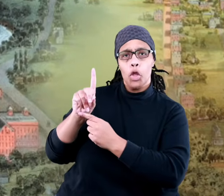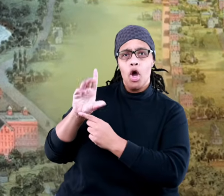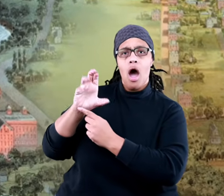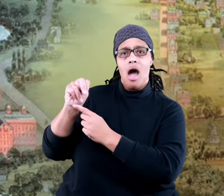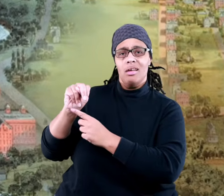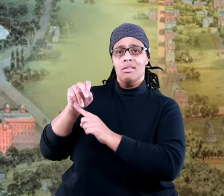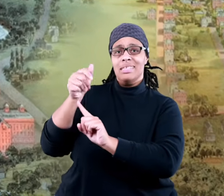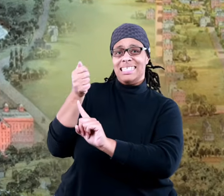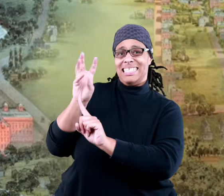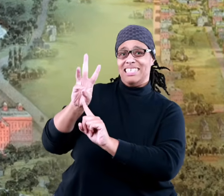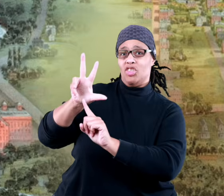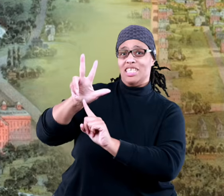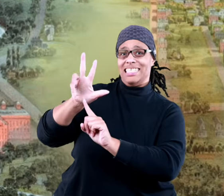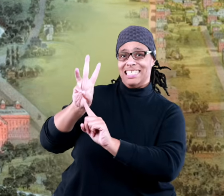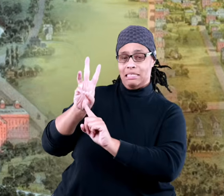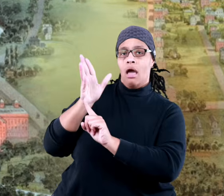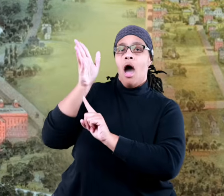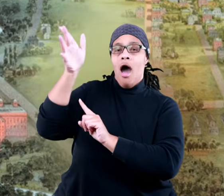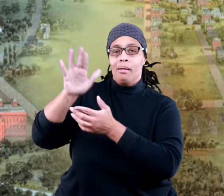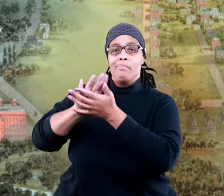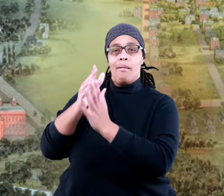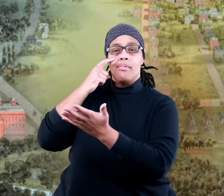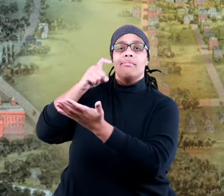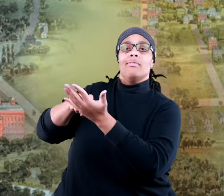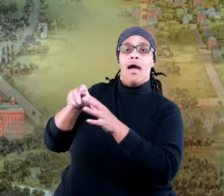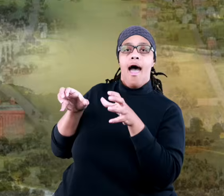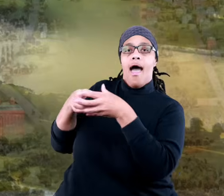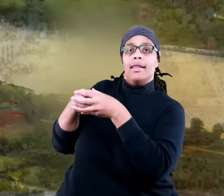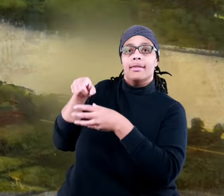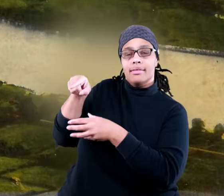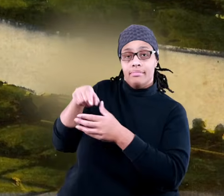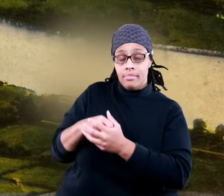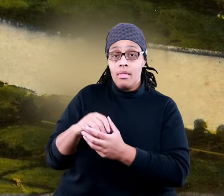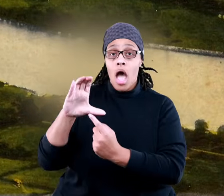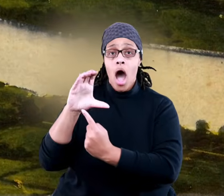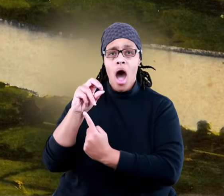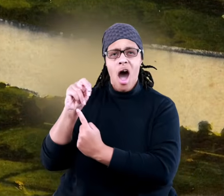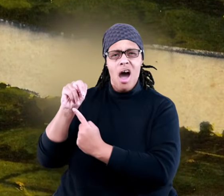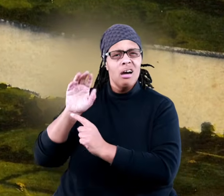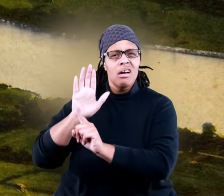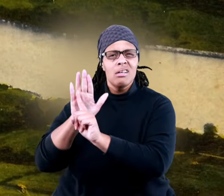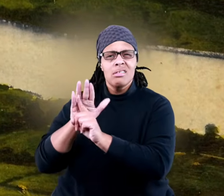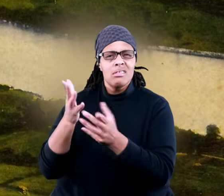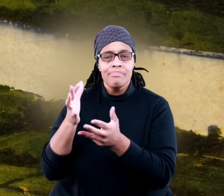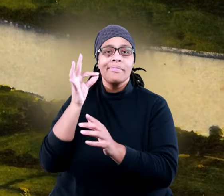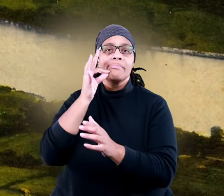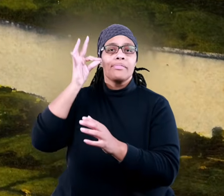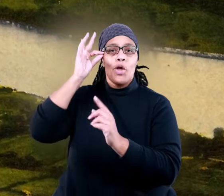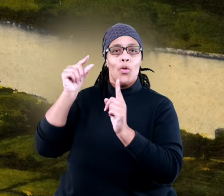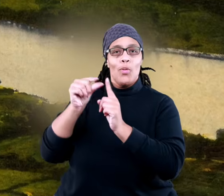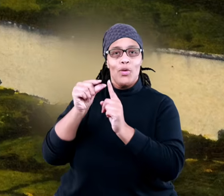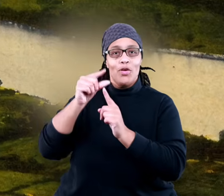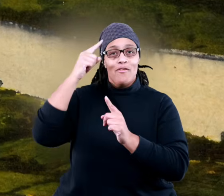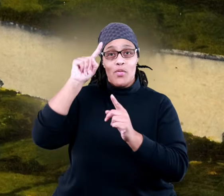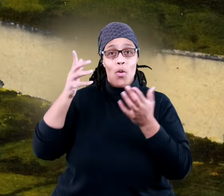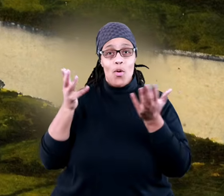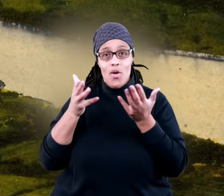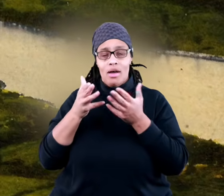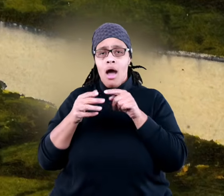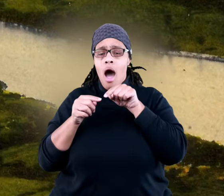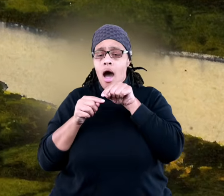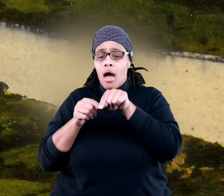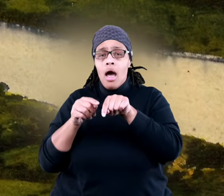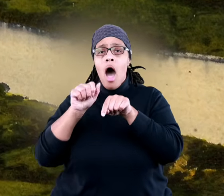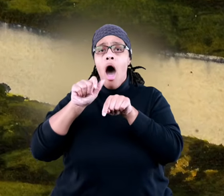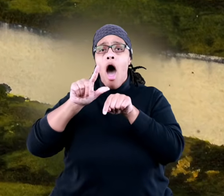about 1636 became a recognized colony. The name Connecticut is a Native American word, which